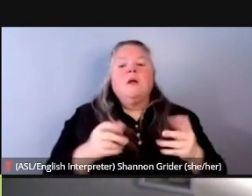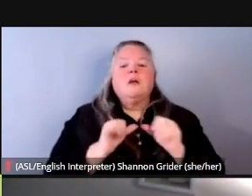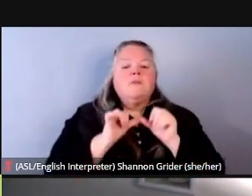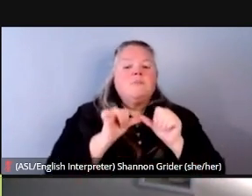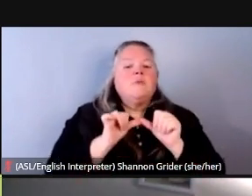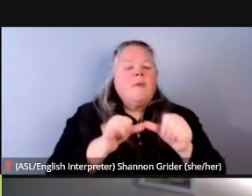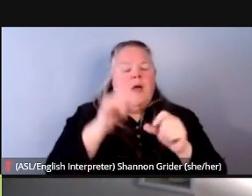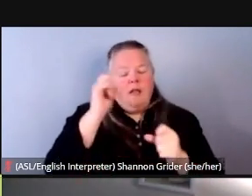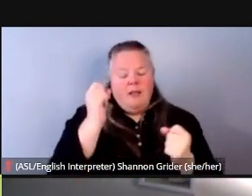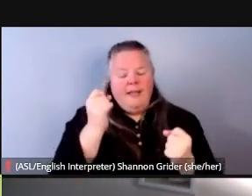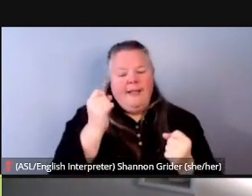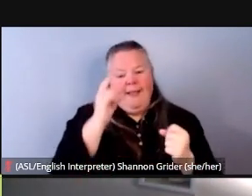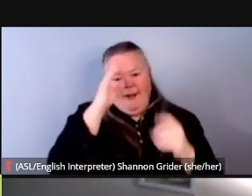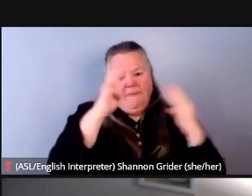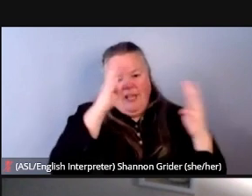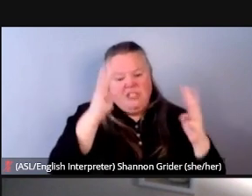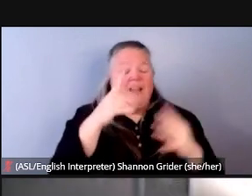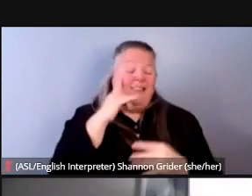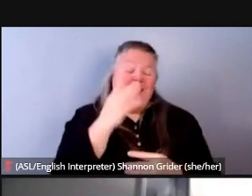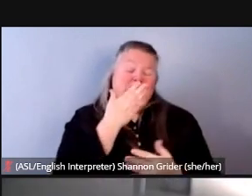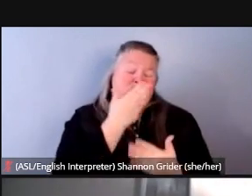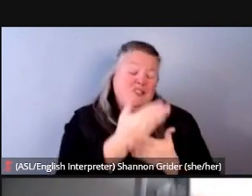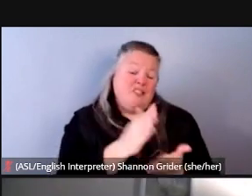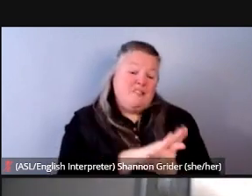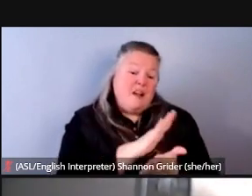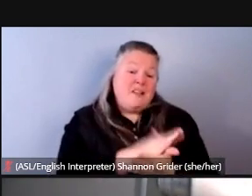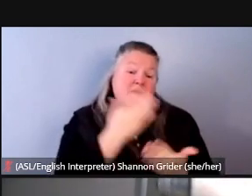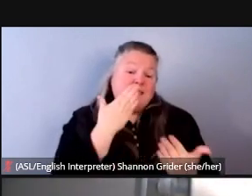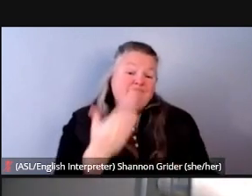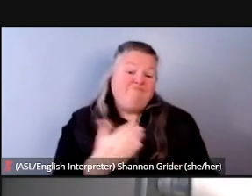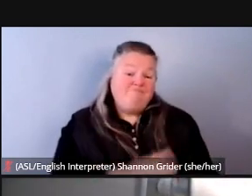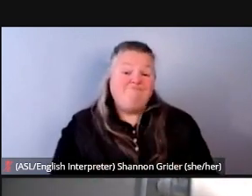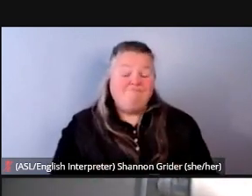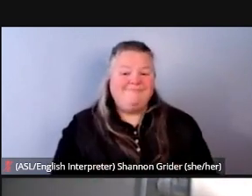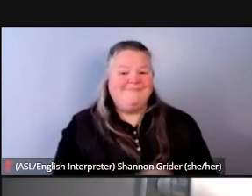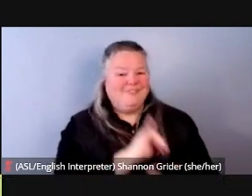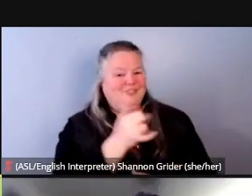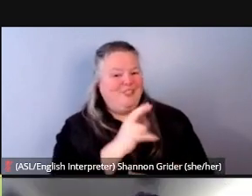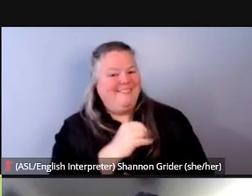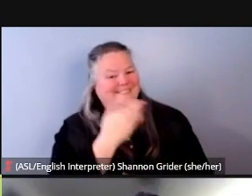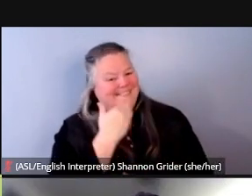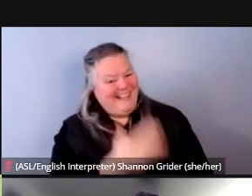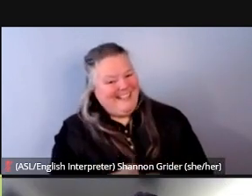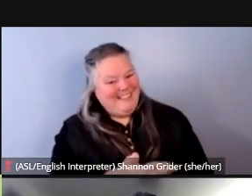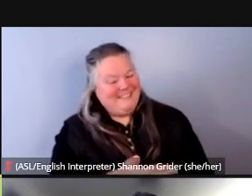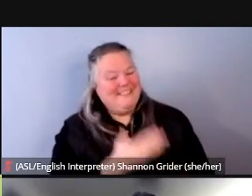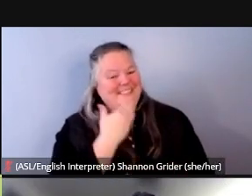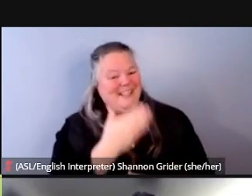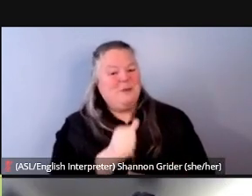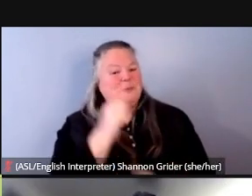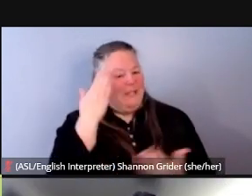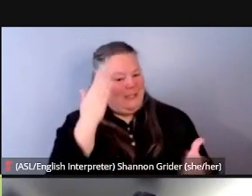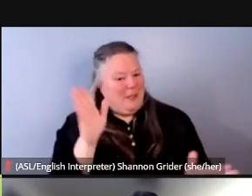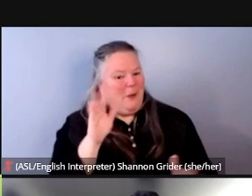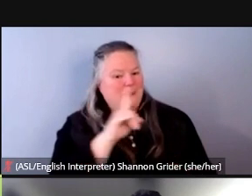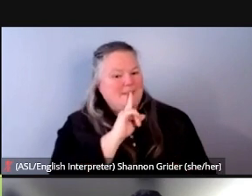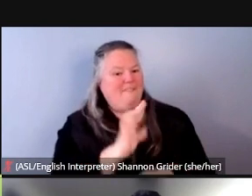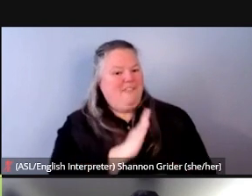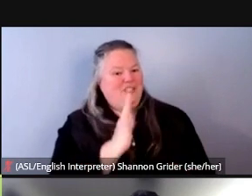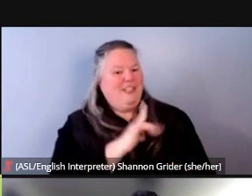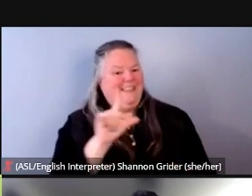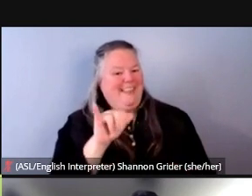it's a great document. Very, very well done. And thank you for spotlighting. We didn't know it was officially live, so that's